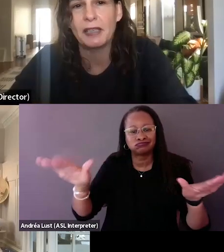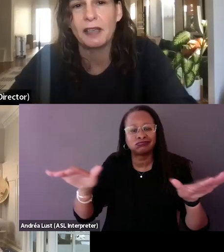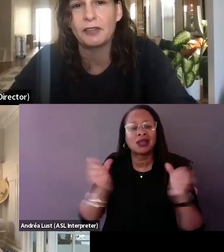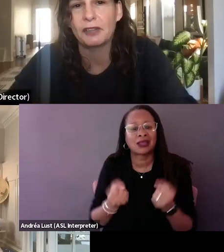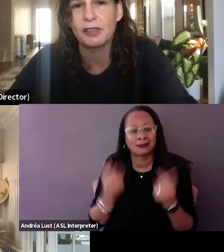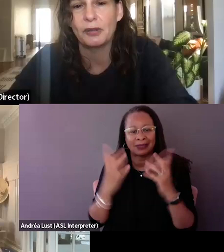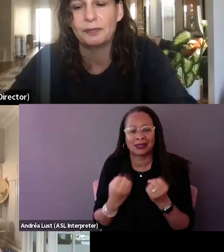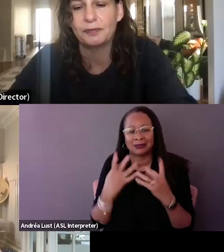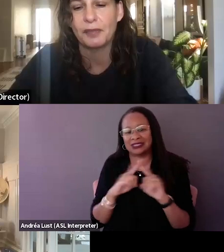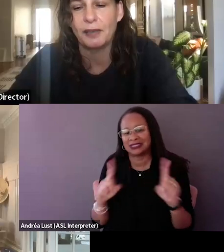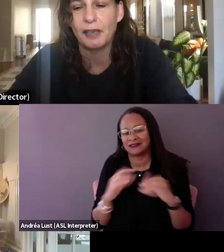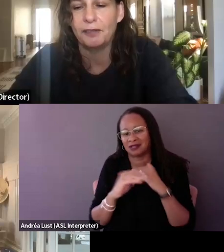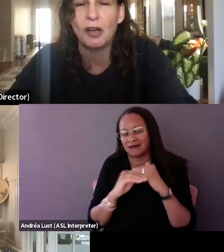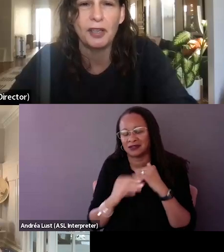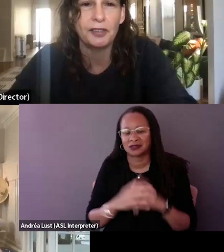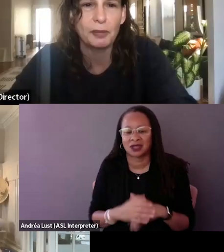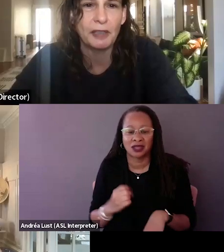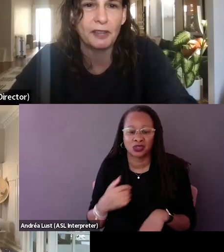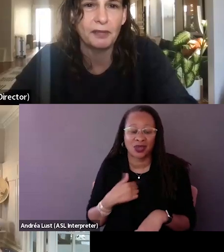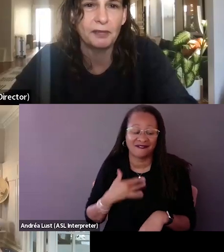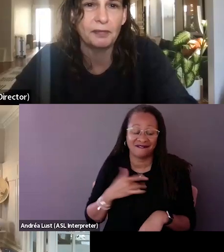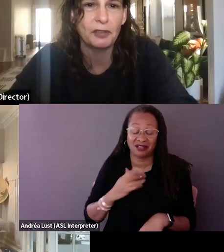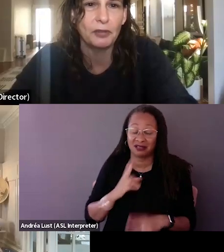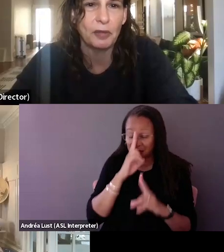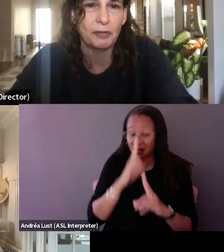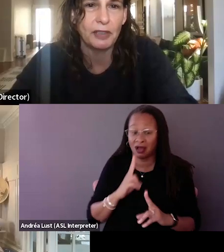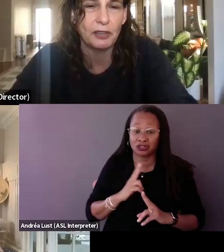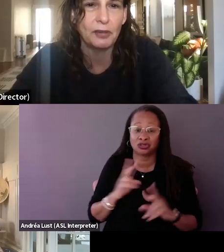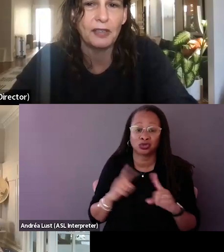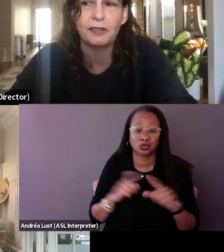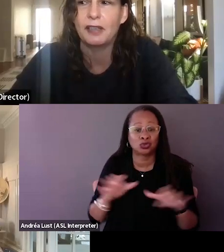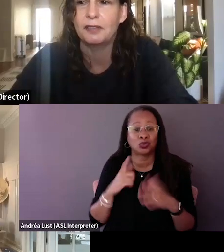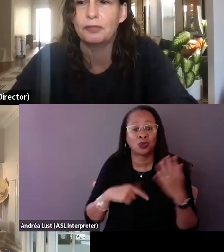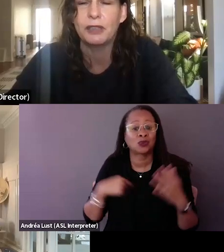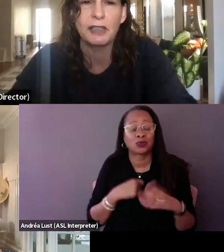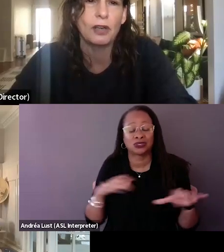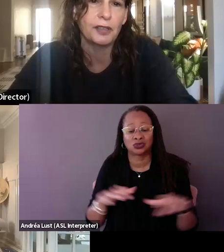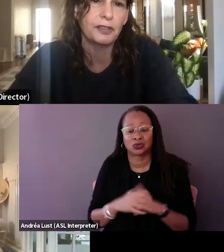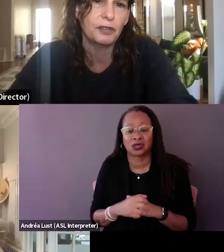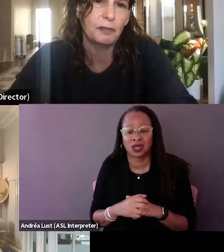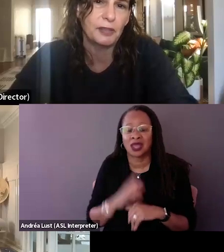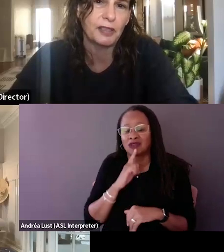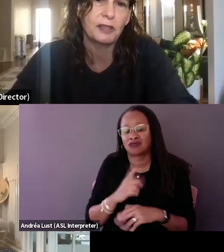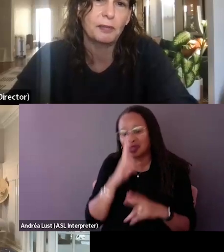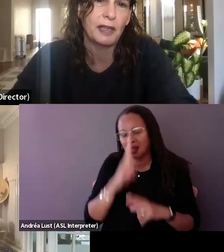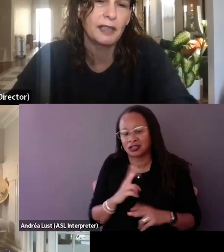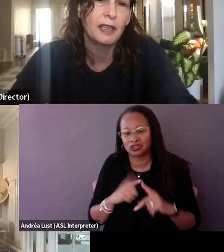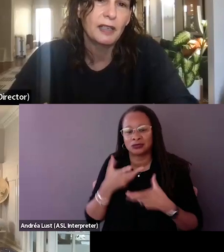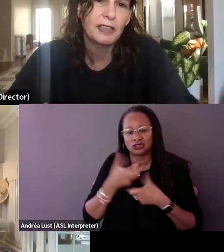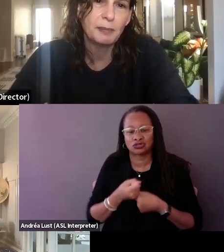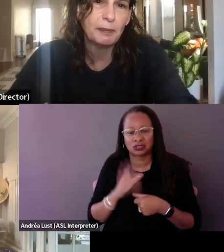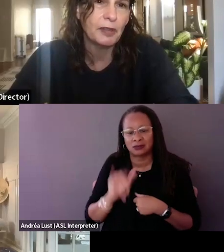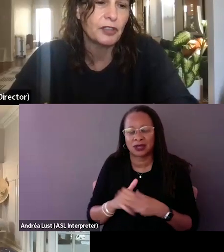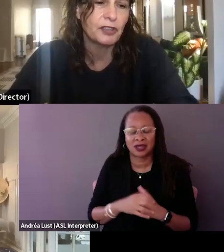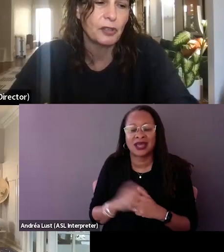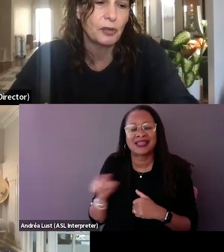many, many levels. So I feel honored to be able to do what we do, and really honored to have been trusted by